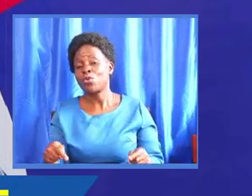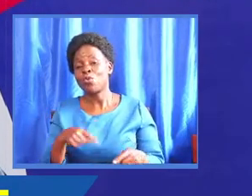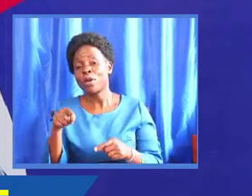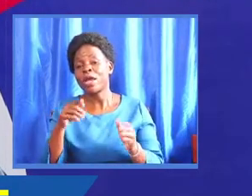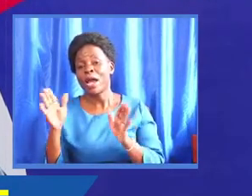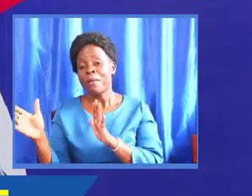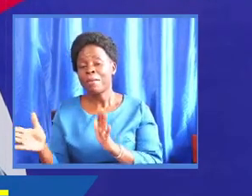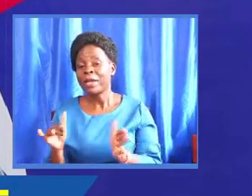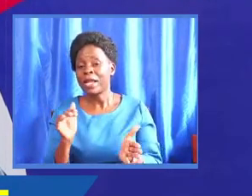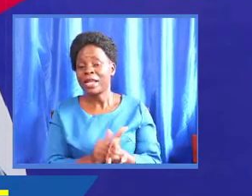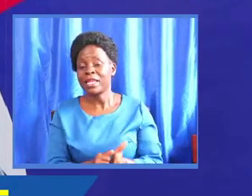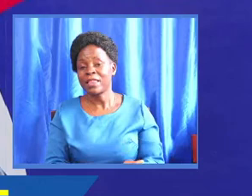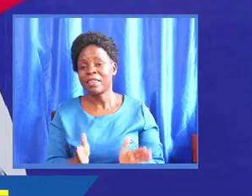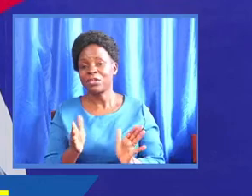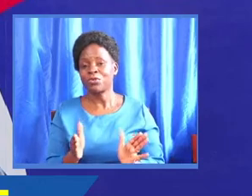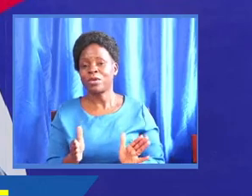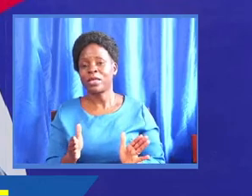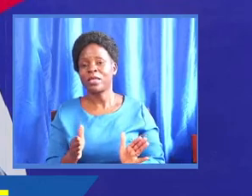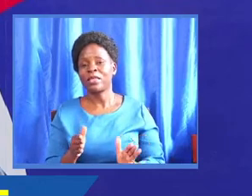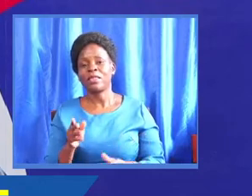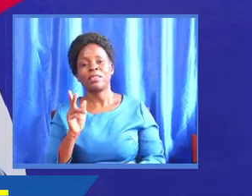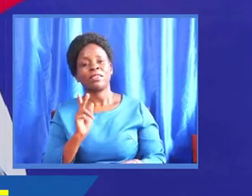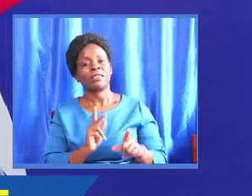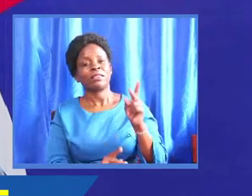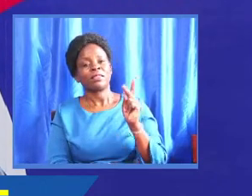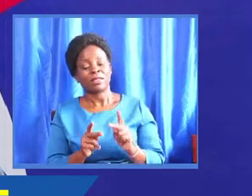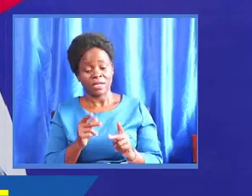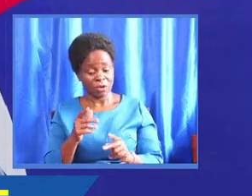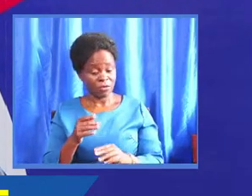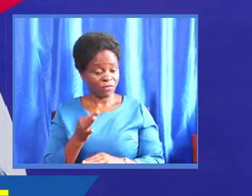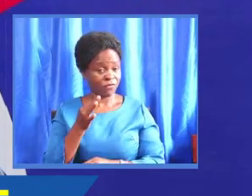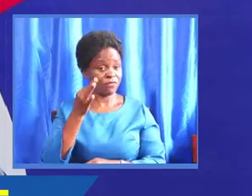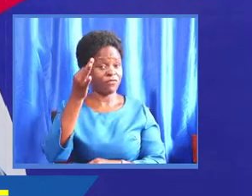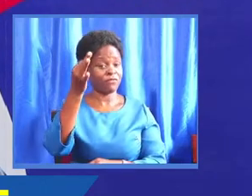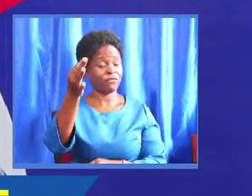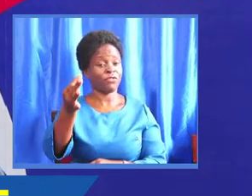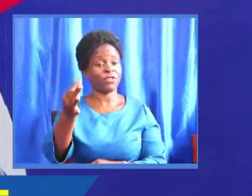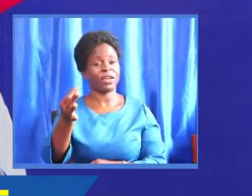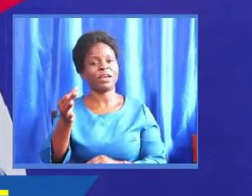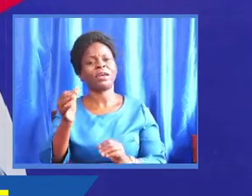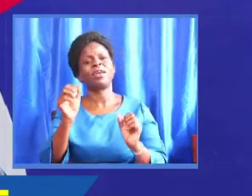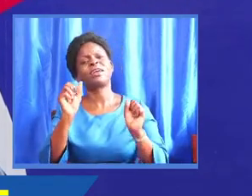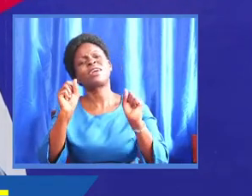that way. That, you know, condominium is the future. It is affordable.